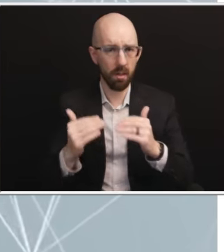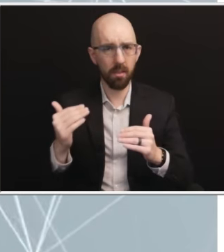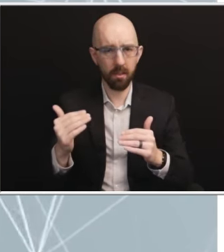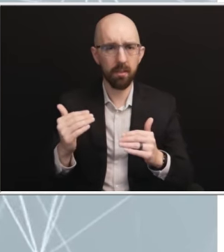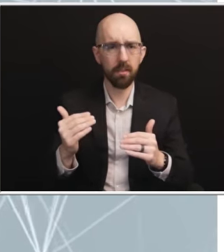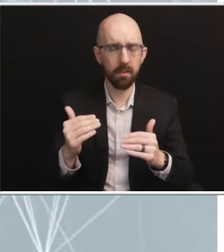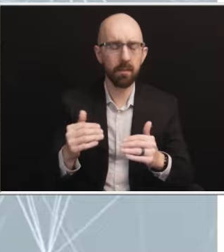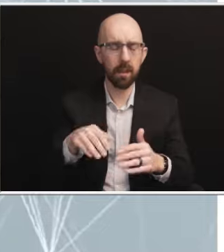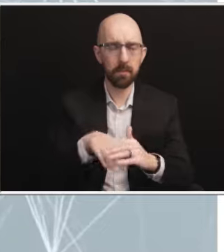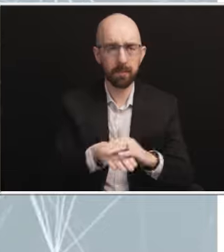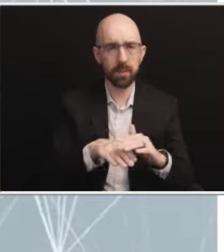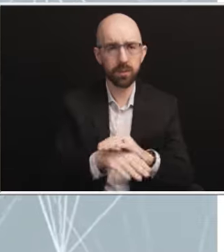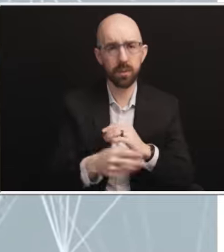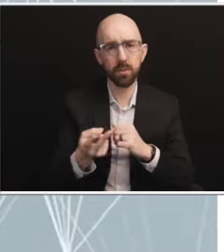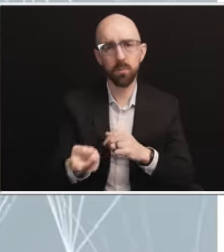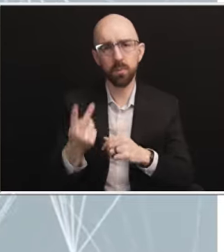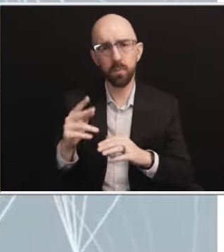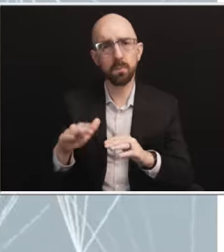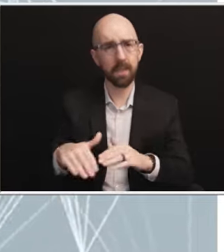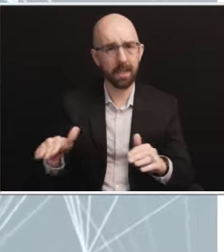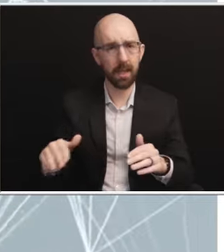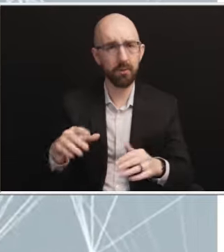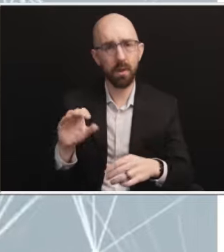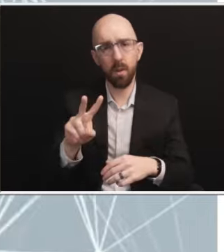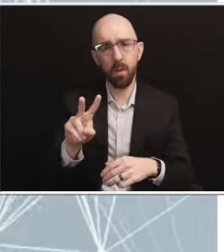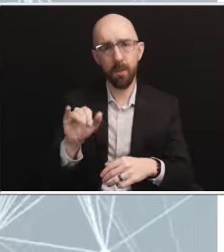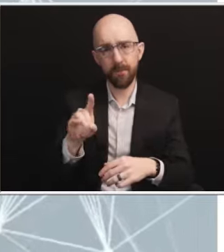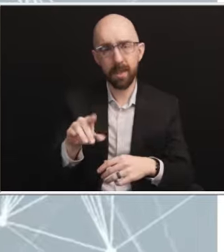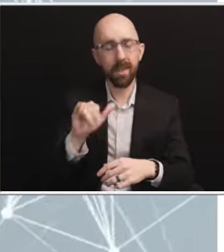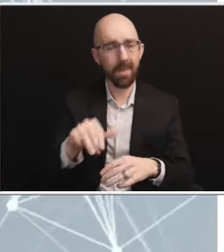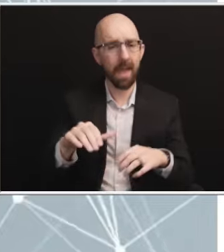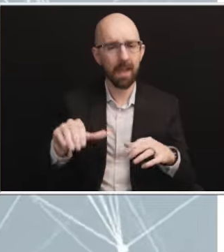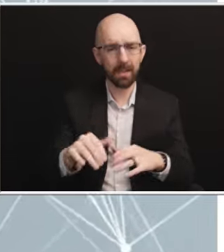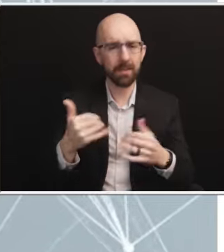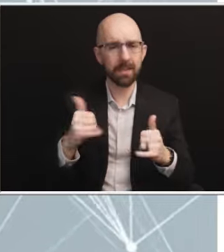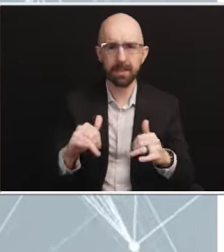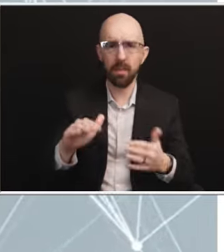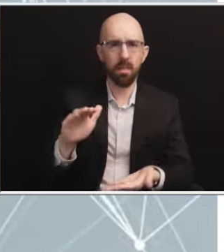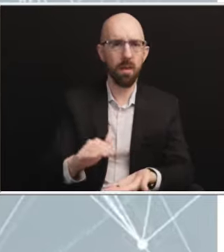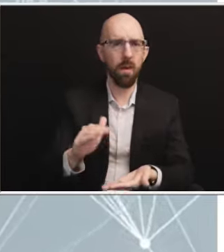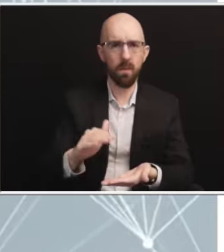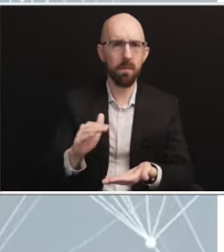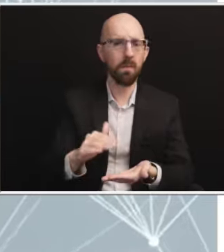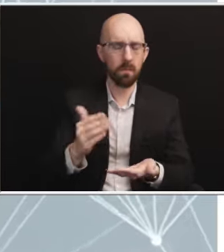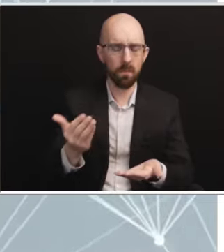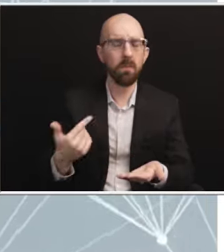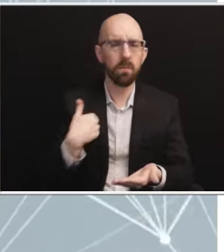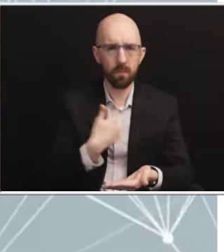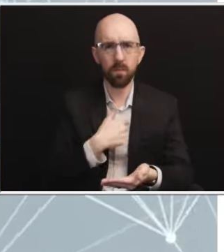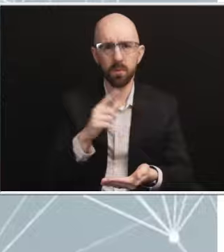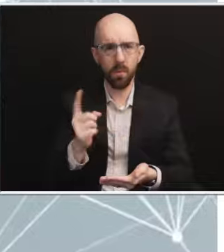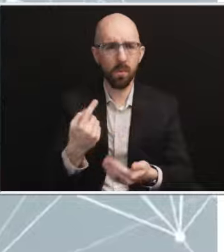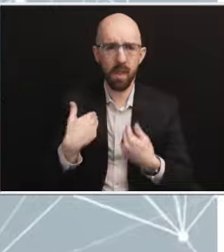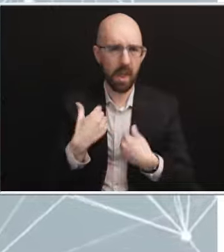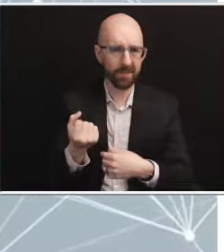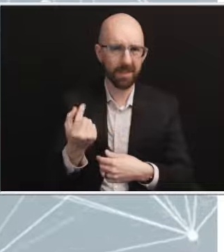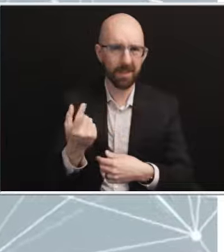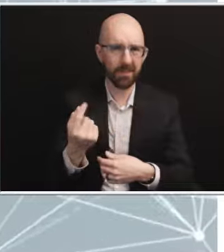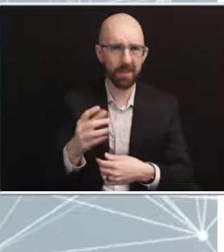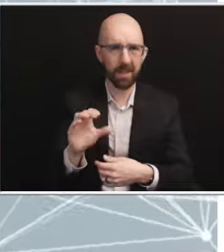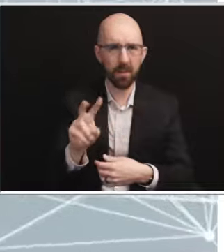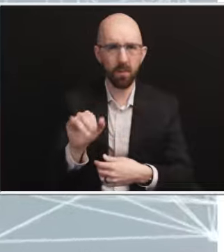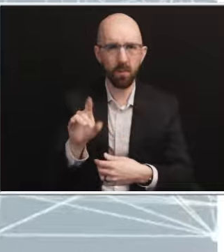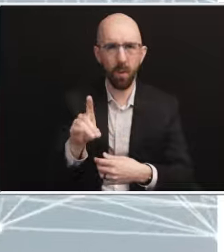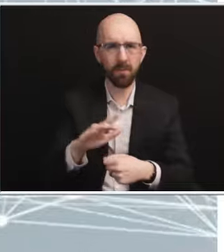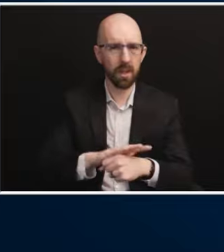admissions and 2 pediatric, and then for COVID, that activity is still remaining low. So we only have 11 COVID patients in the hospital at